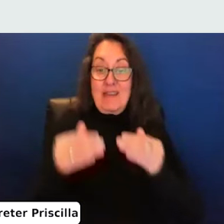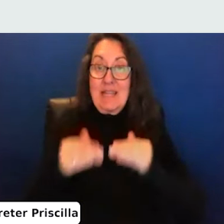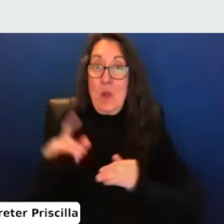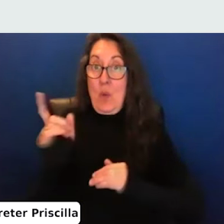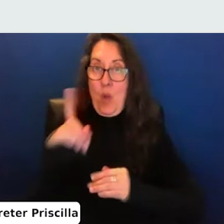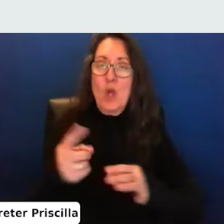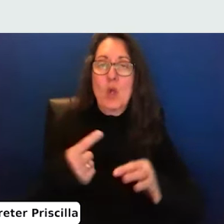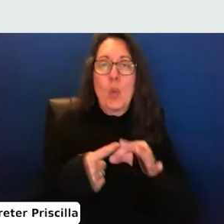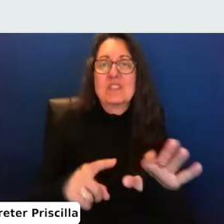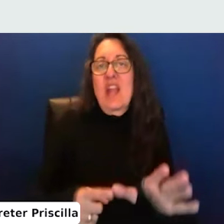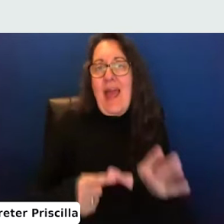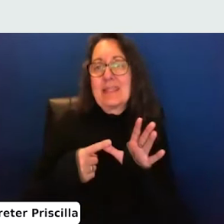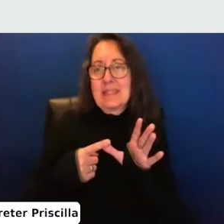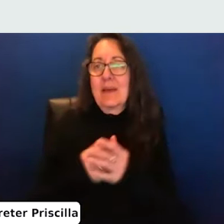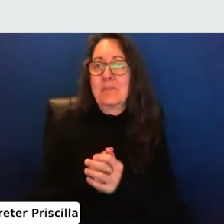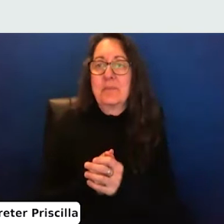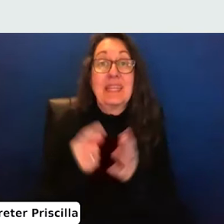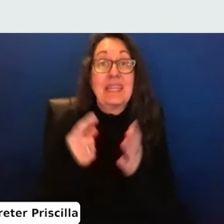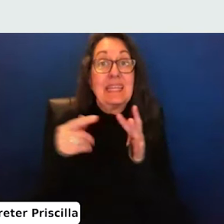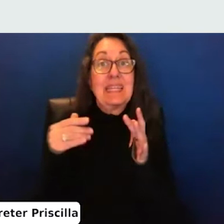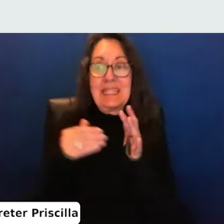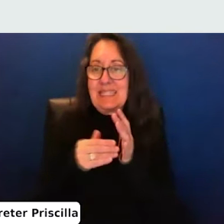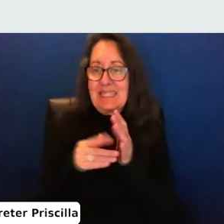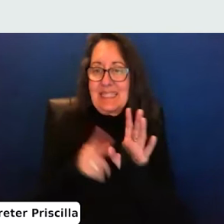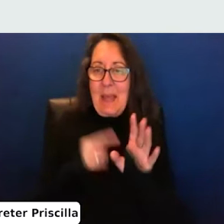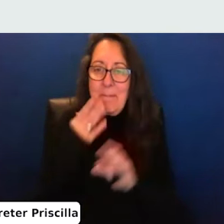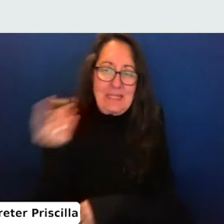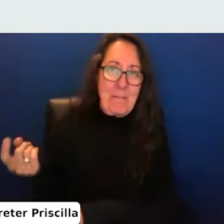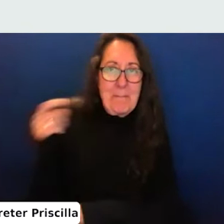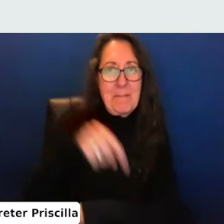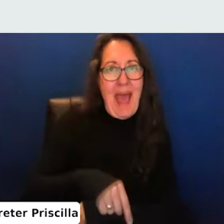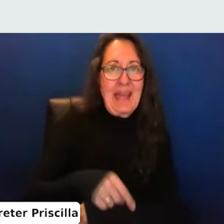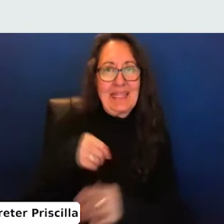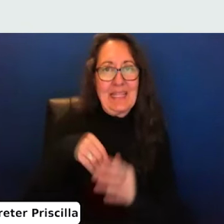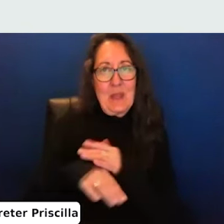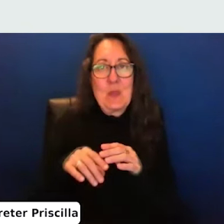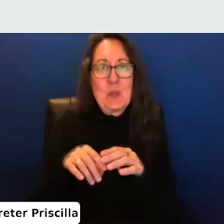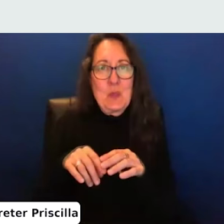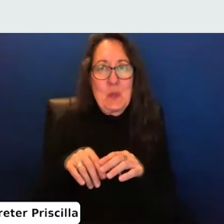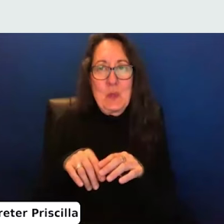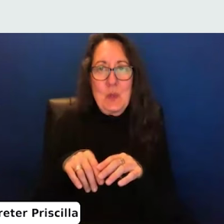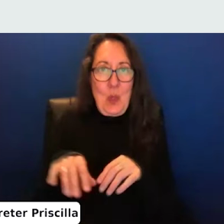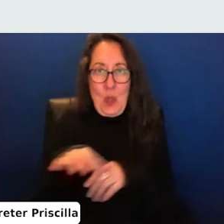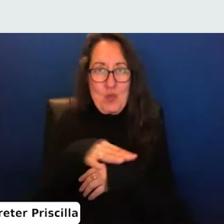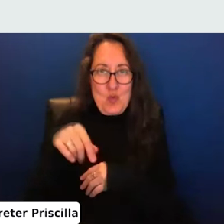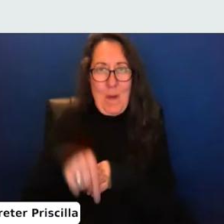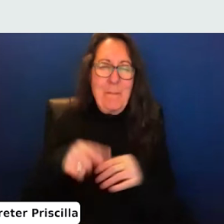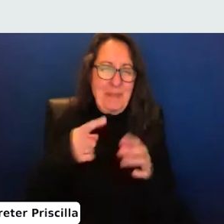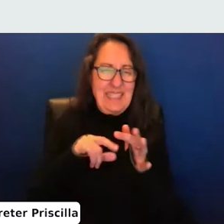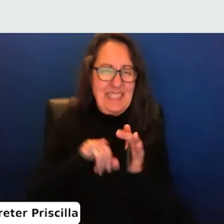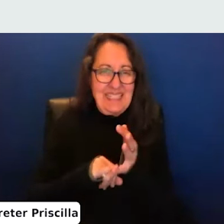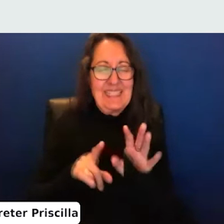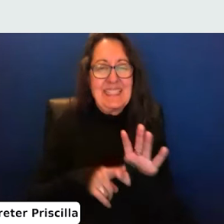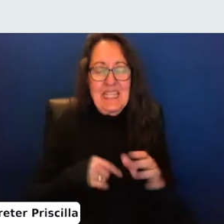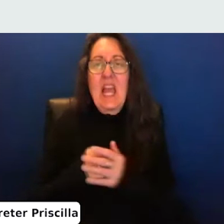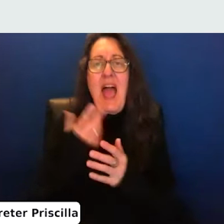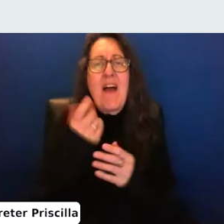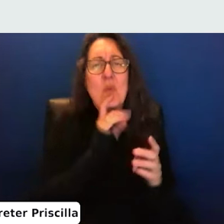all the Izzy back into the room, and we'll answer some of the wonderful questions that you guys have been